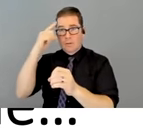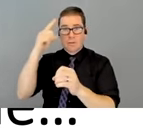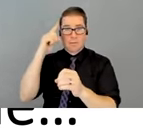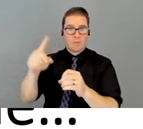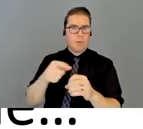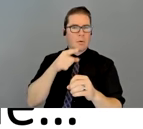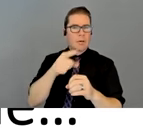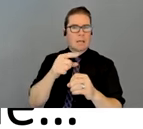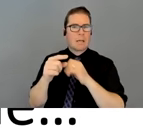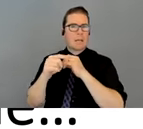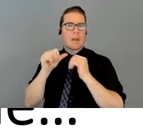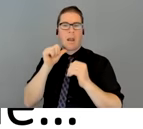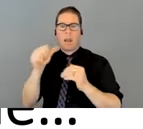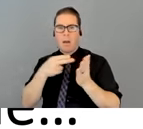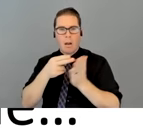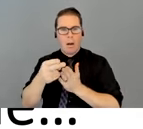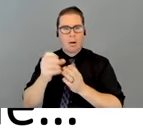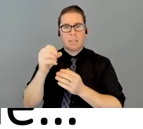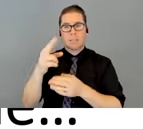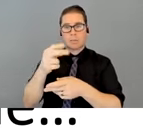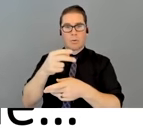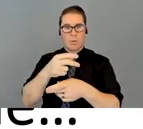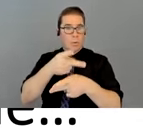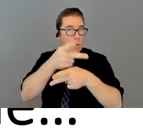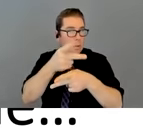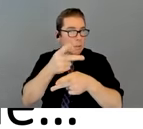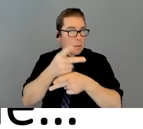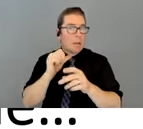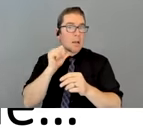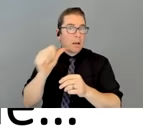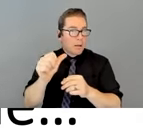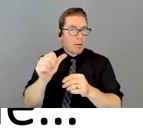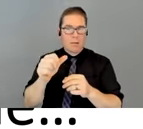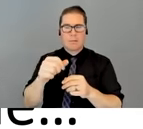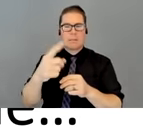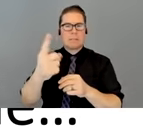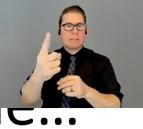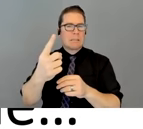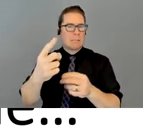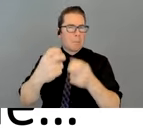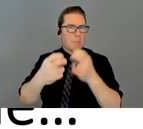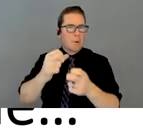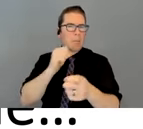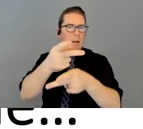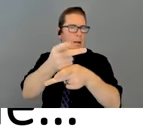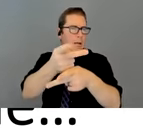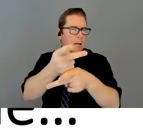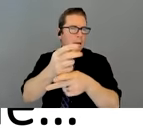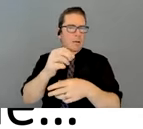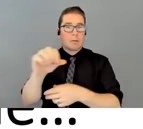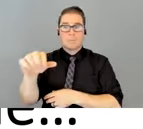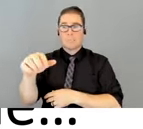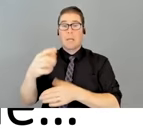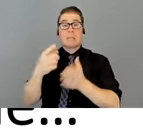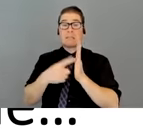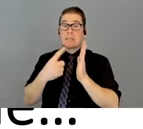or for care issues, which are wellness or health related issues. Some common errors,